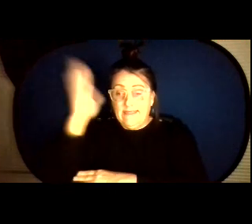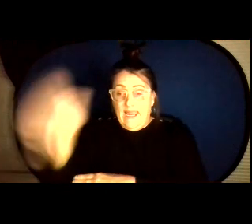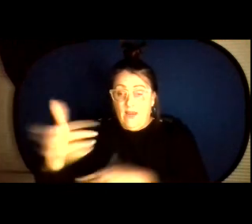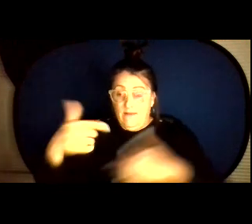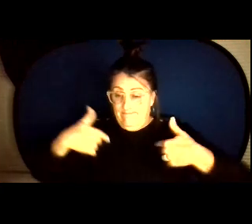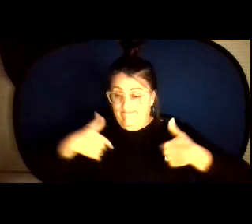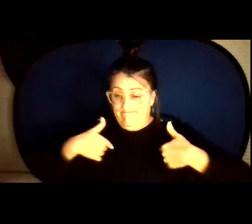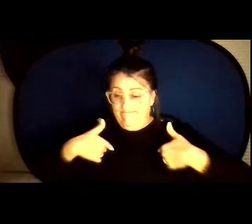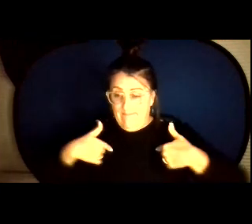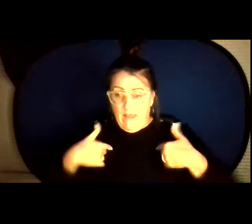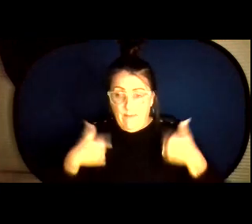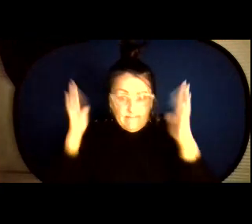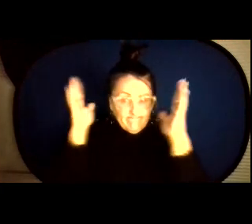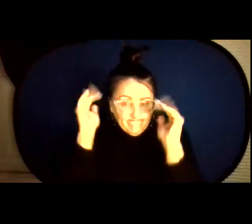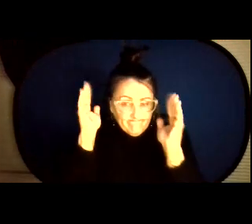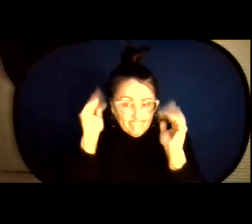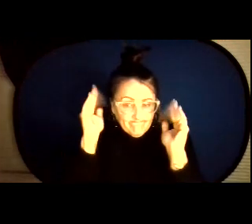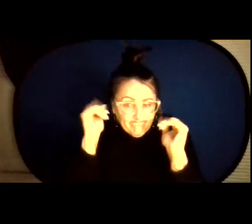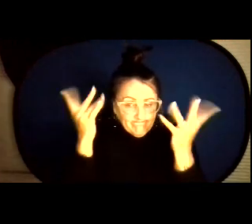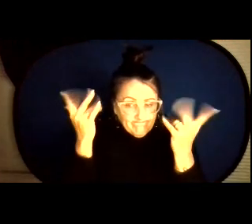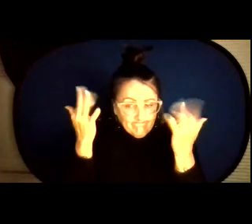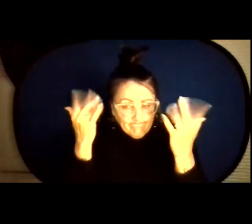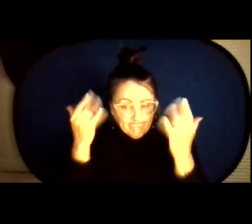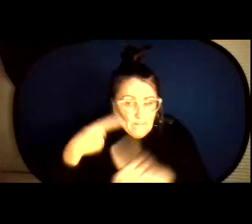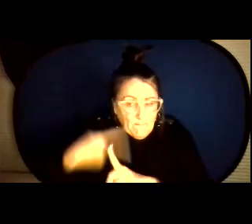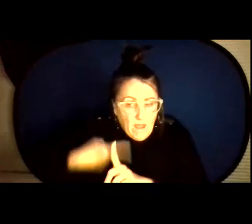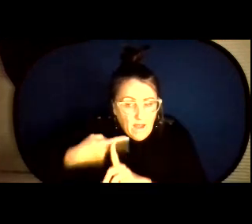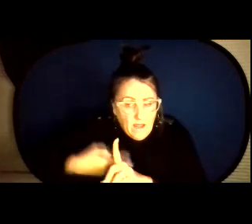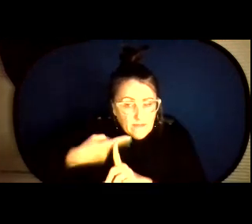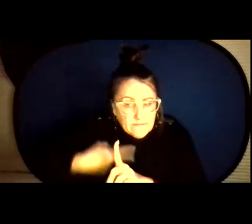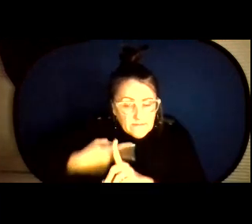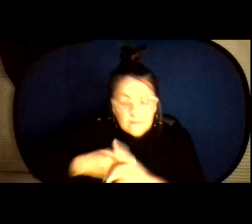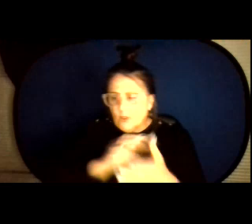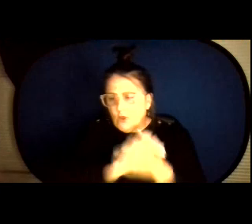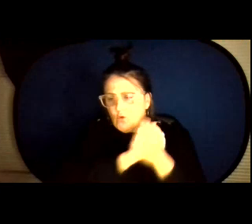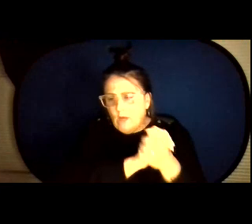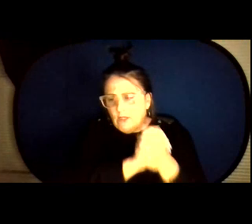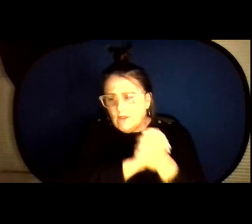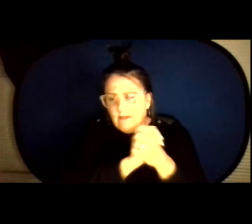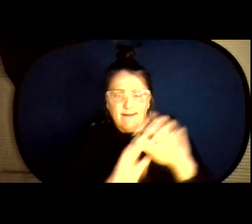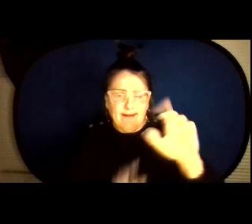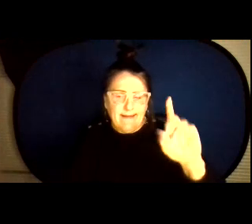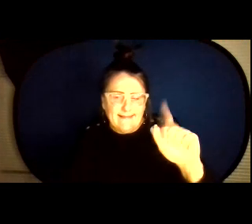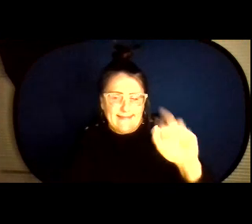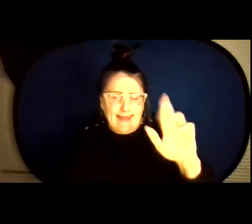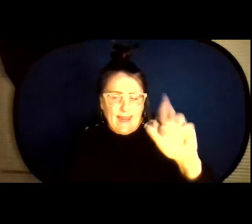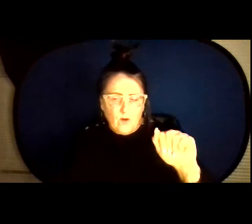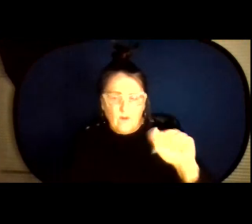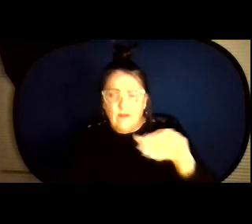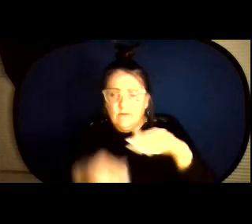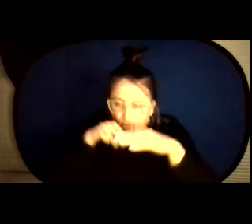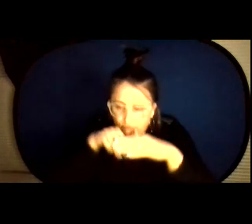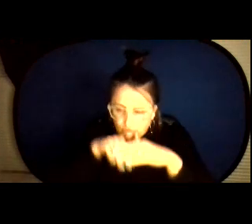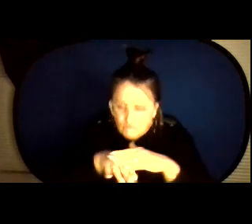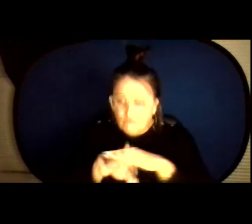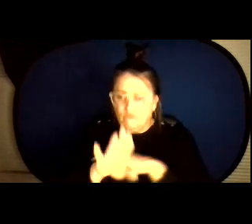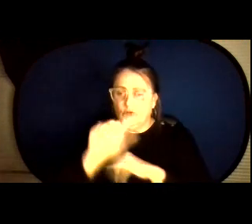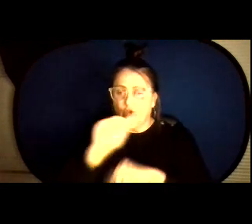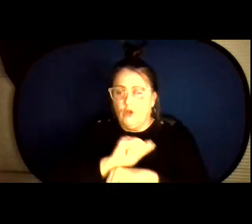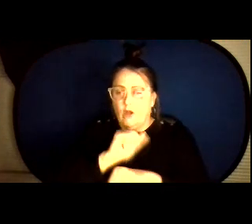been anticipating for the past few months. And congratulations, Dara, for coming into this role. And with